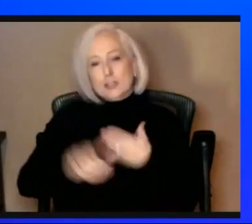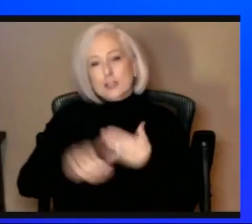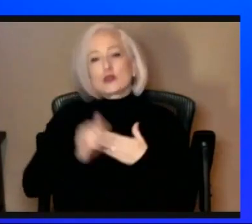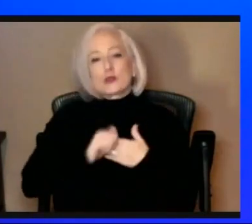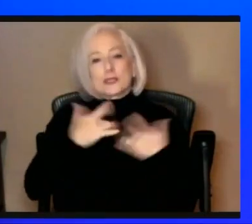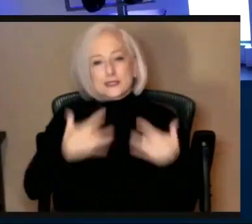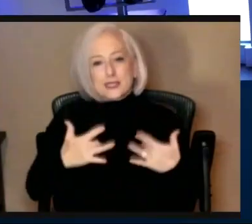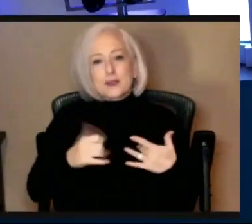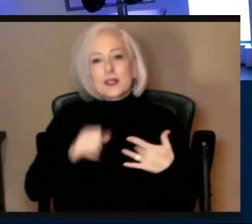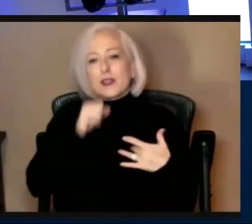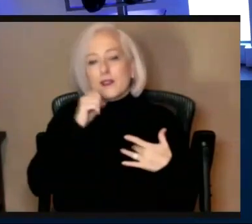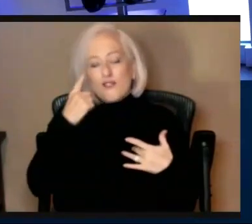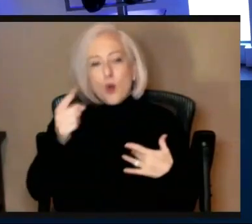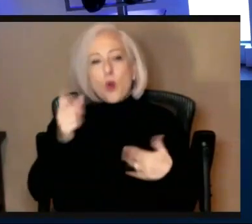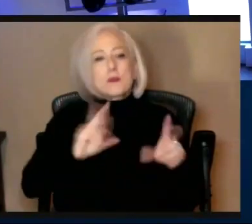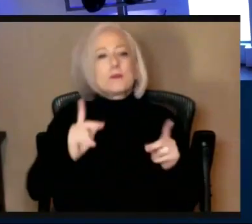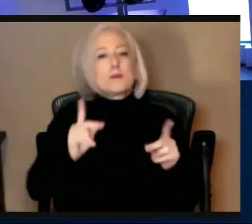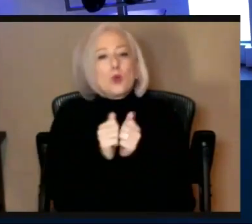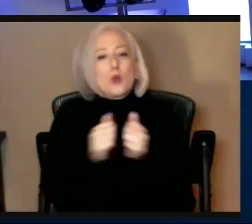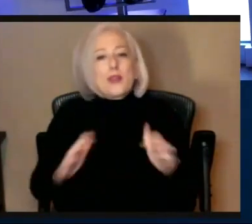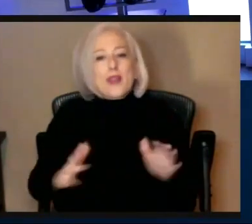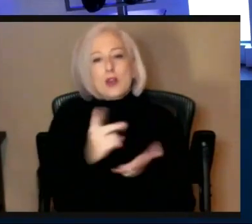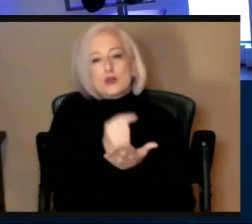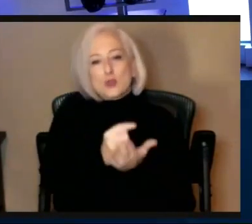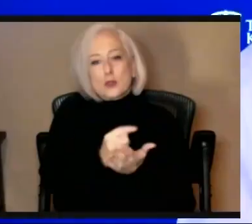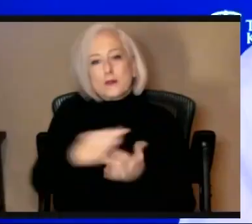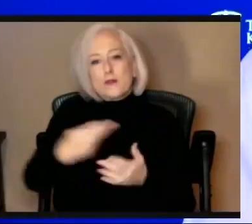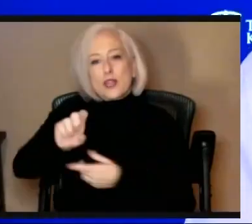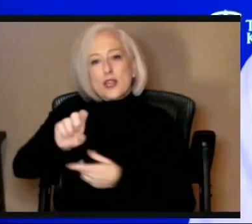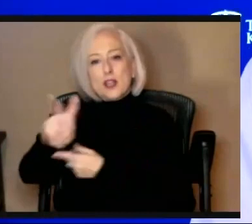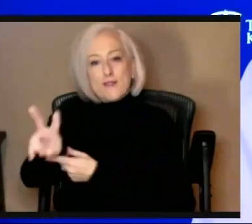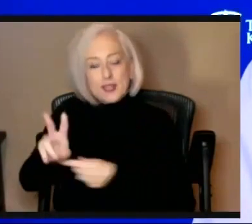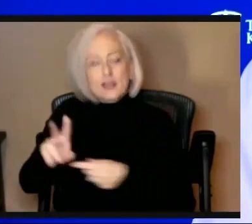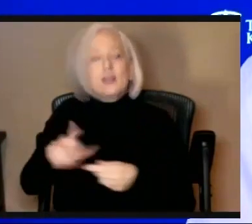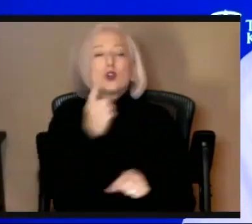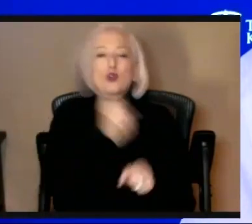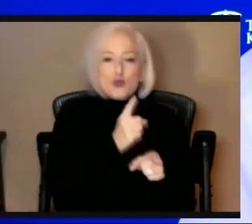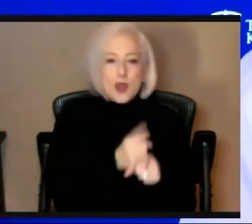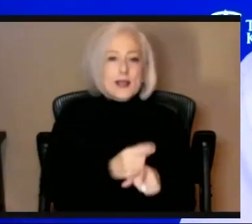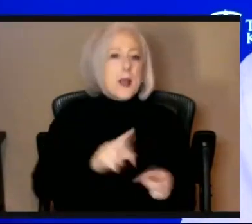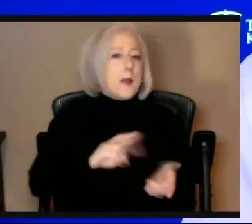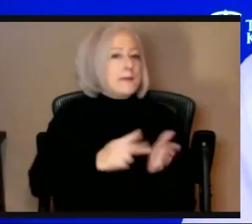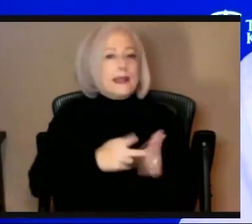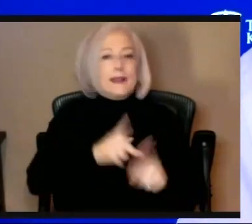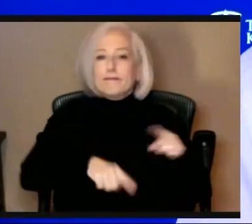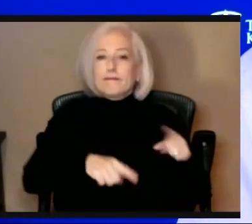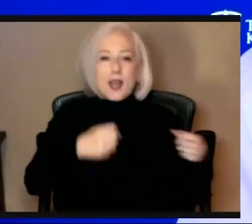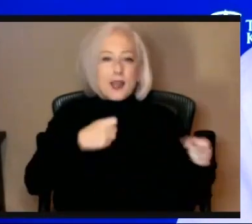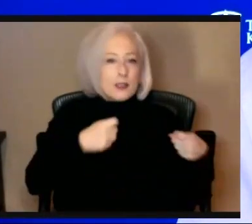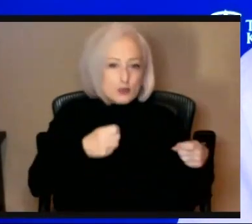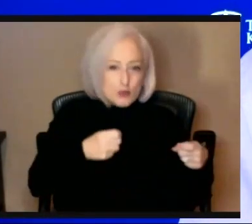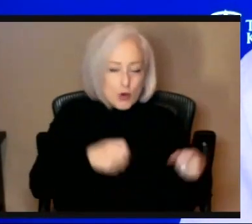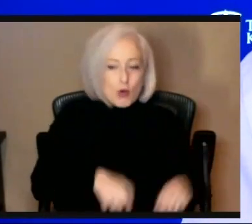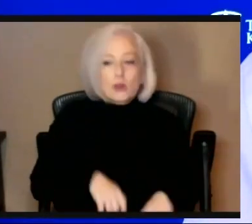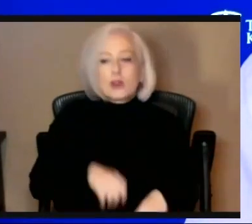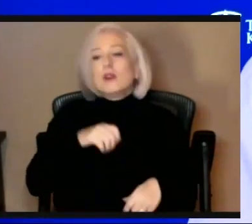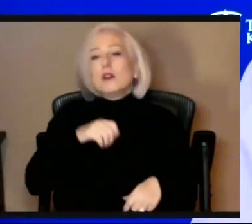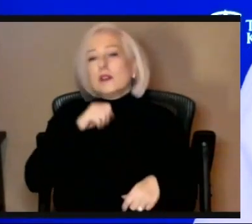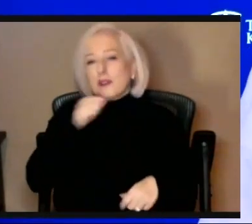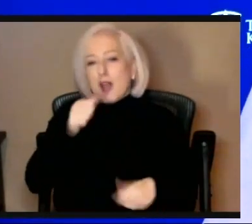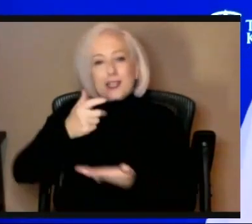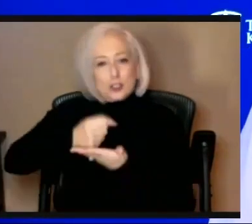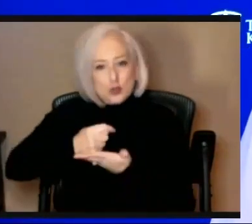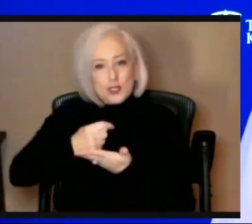for their HIV. Yeah, exactly. It's, again, uncontrolled, untreated HIV. So, we know